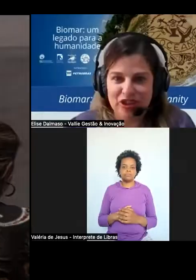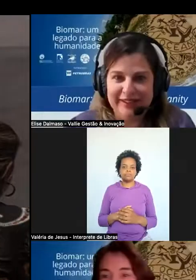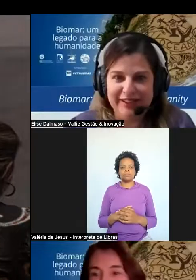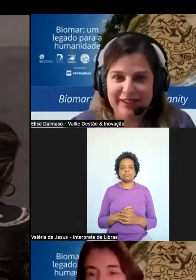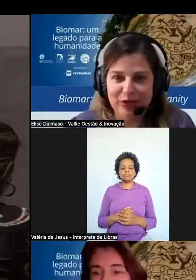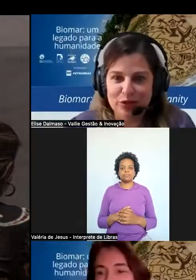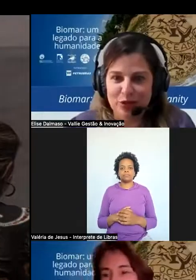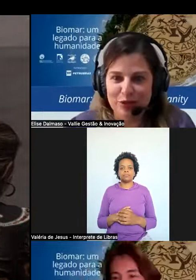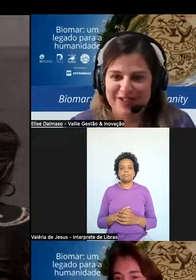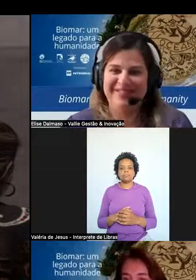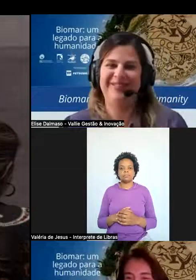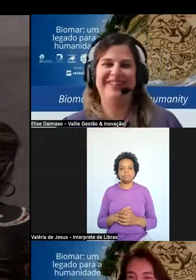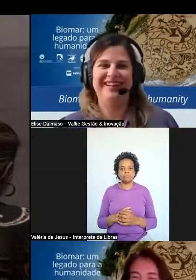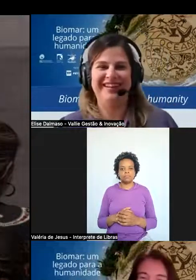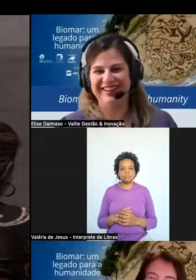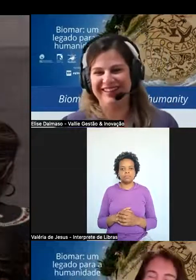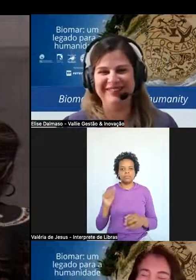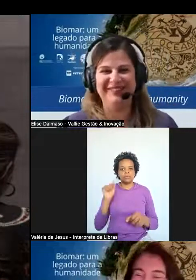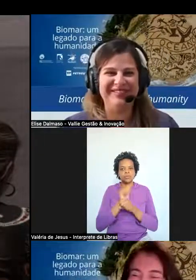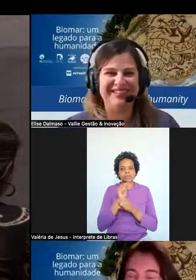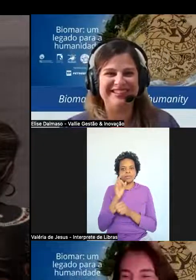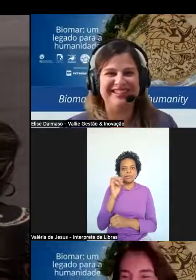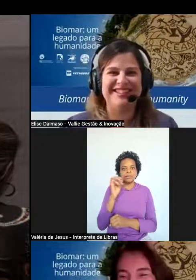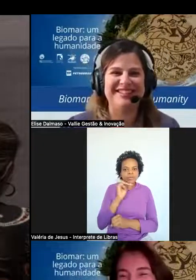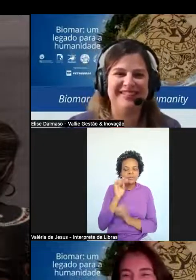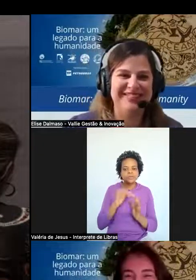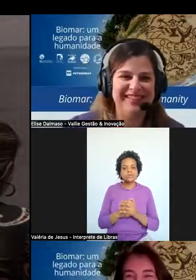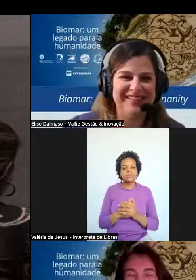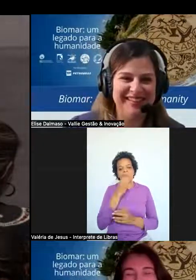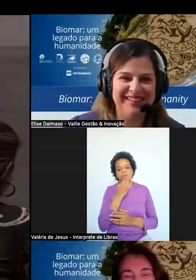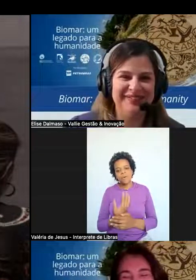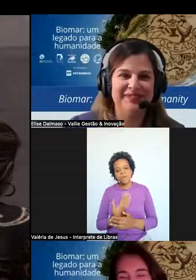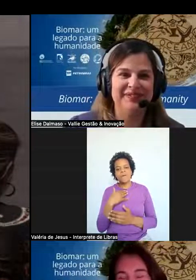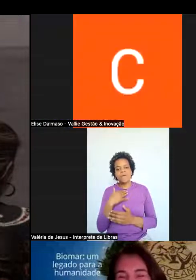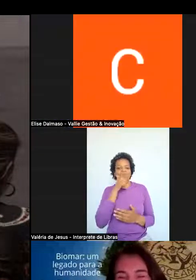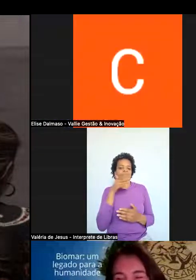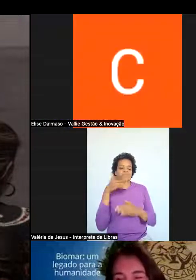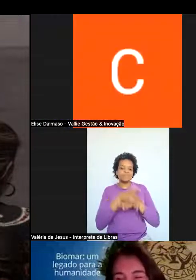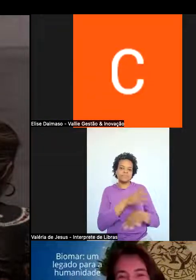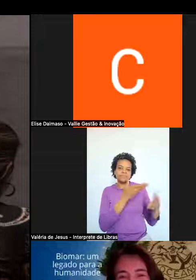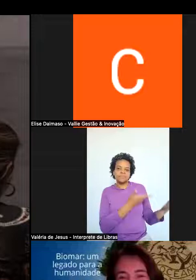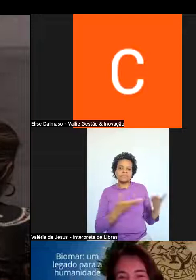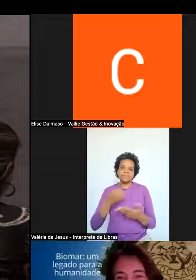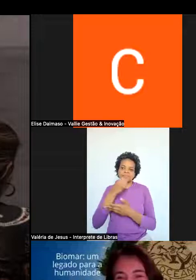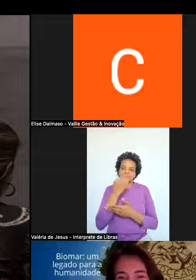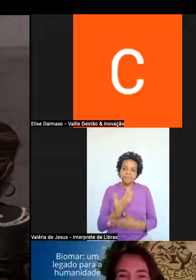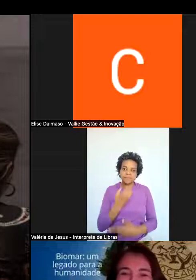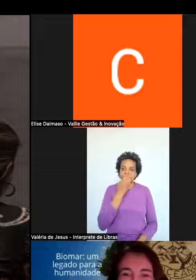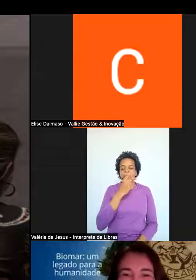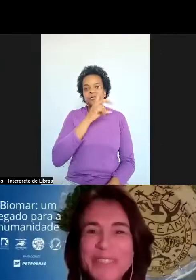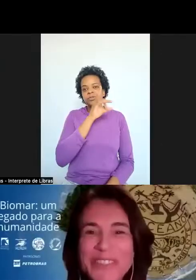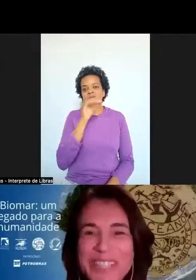Tatiana já está entrando, só um minutinho. Olá, que bom, Tatiana, seja bem-vinda. Tatiana, be very